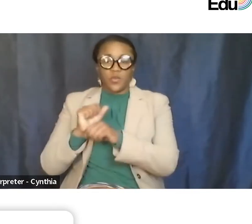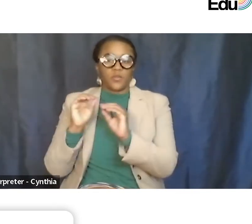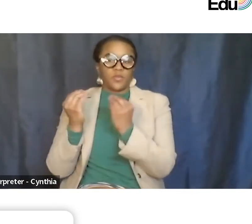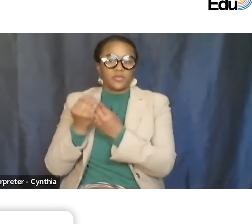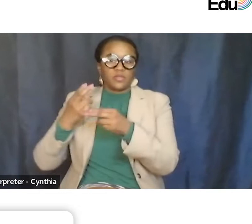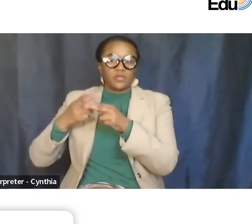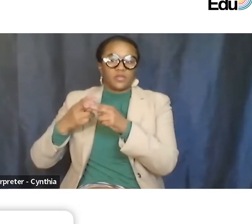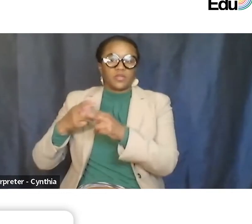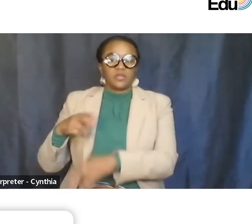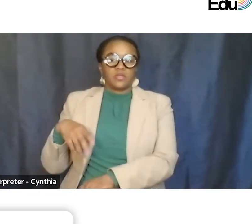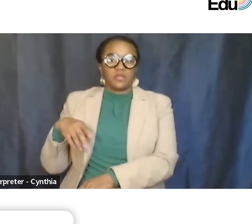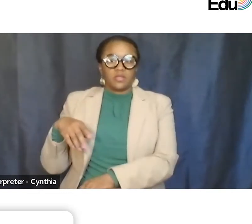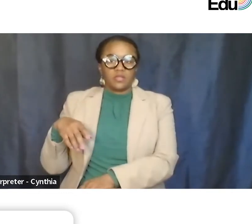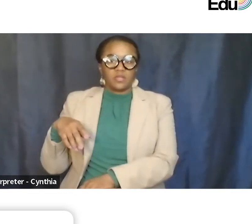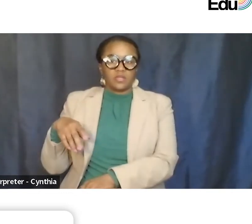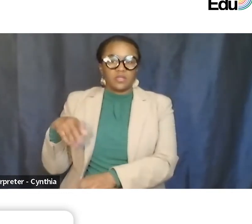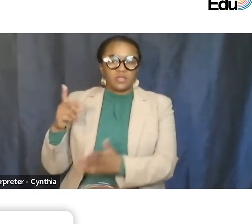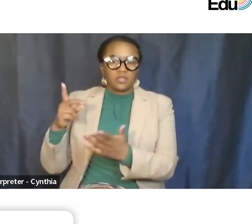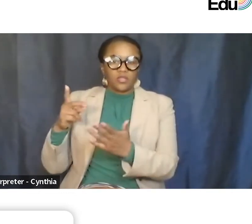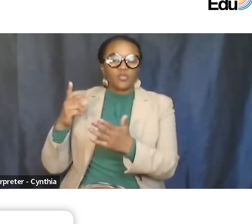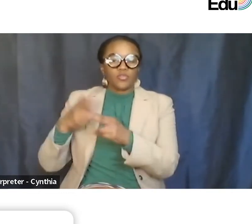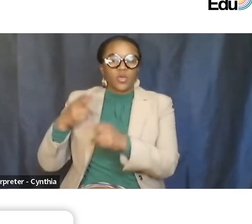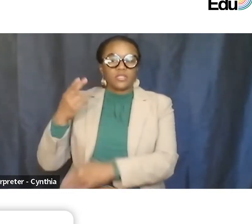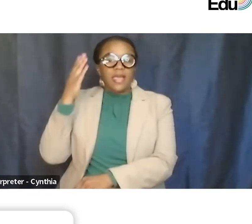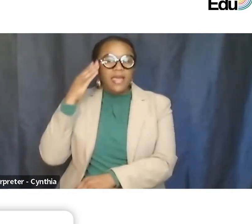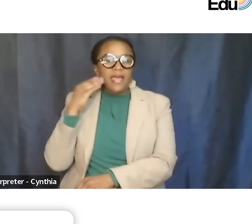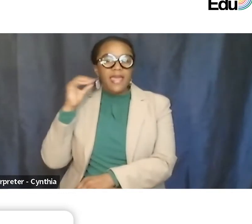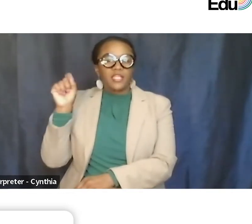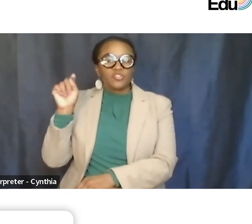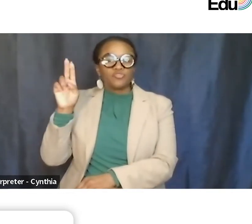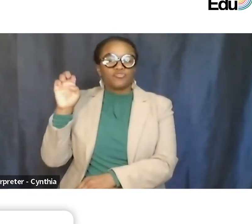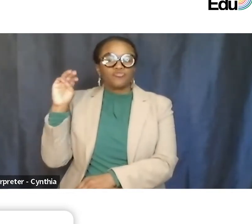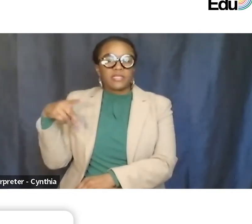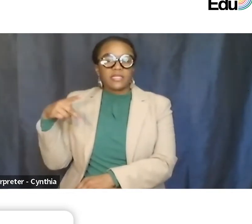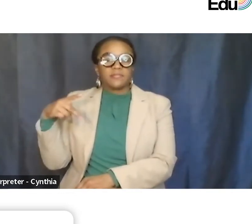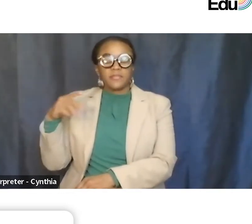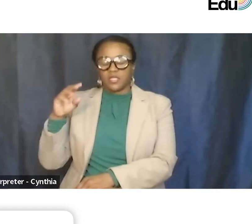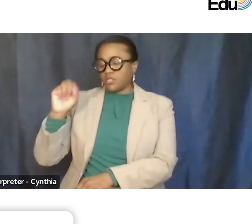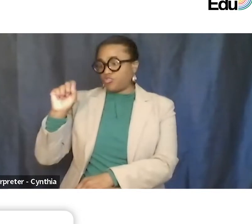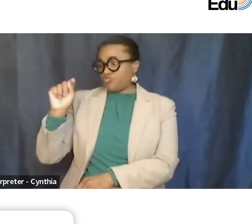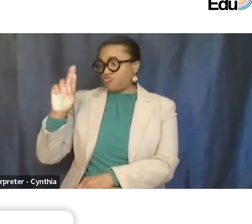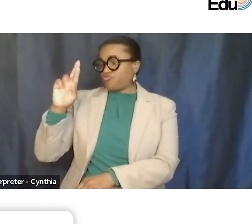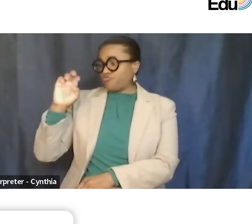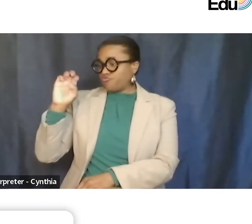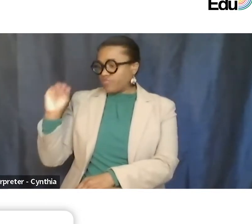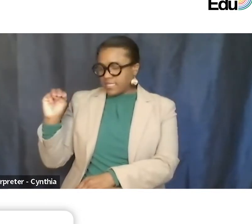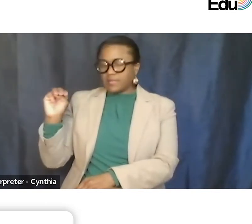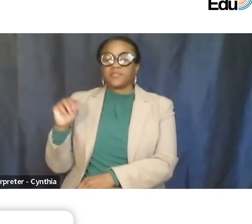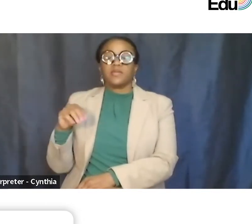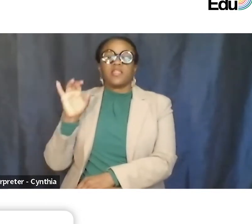called Second Muse on a program called Headstream, which is basically trying to create an ecosystem of digital spaces